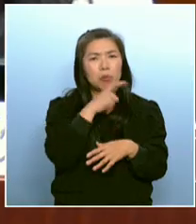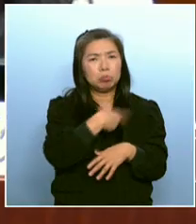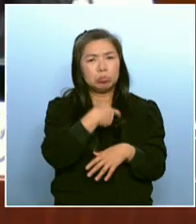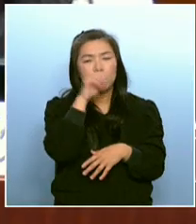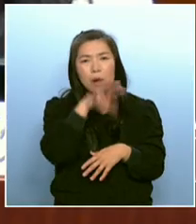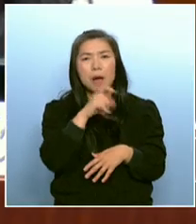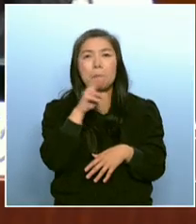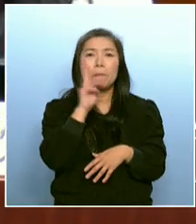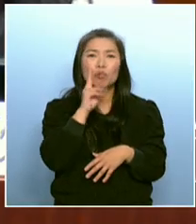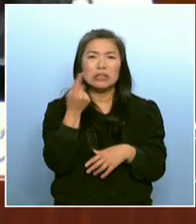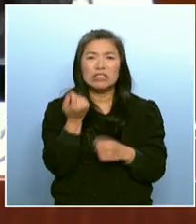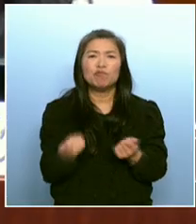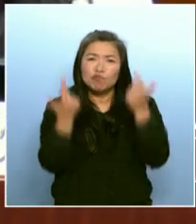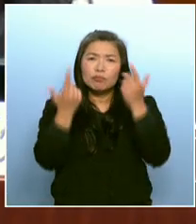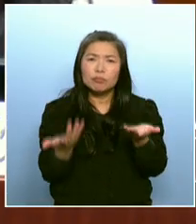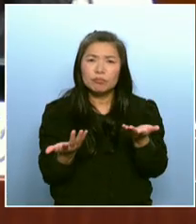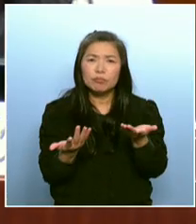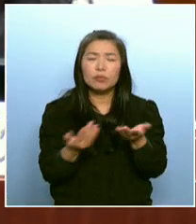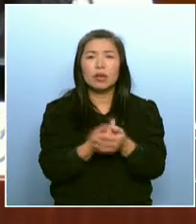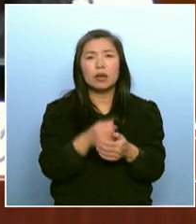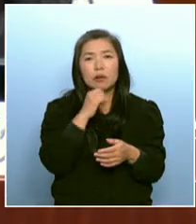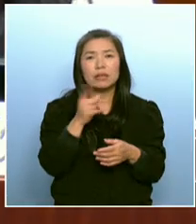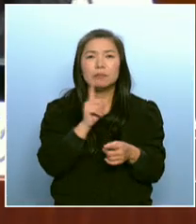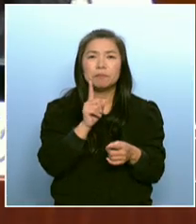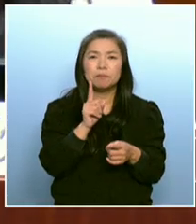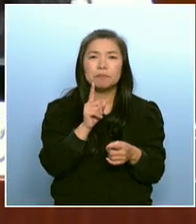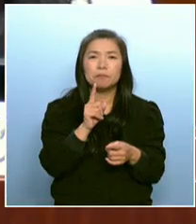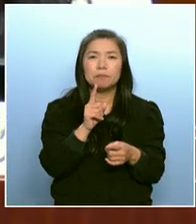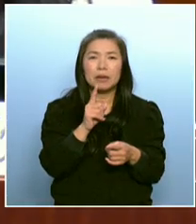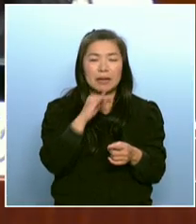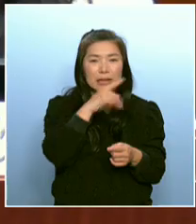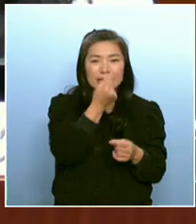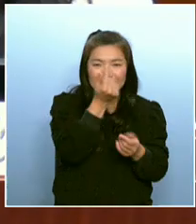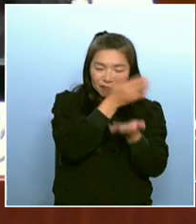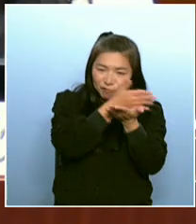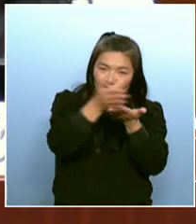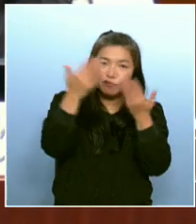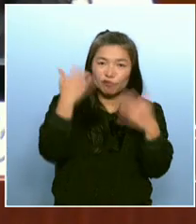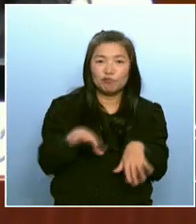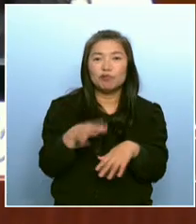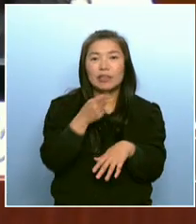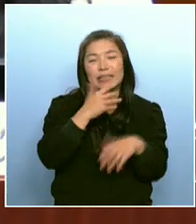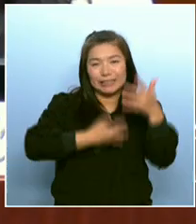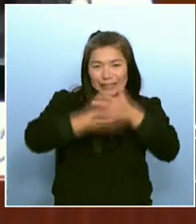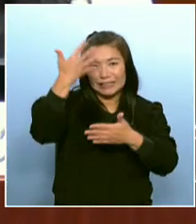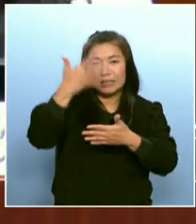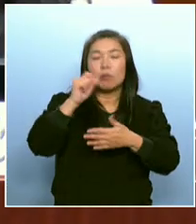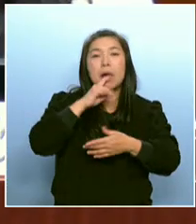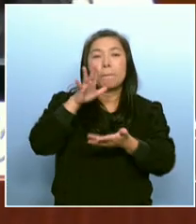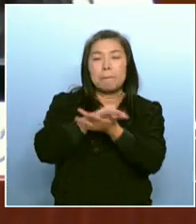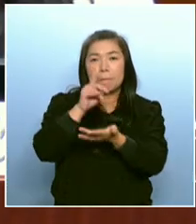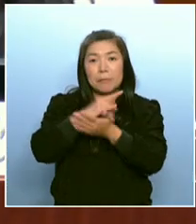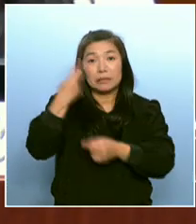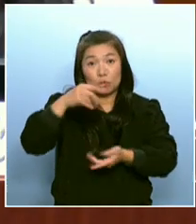for 50% of the project estimate. You said that you factor in inflation and so on. How come